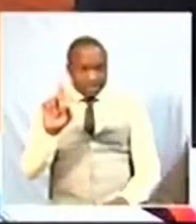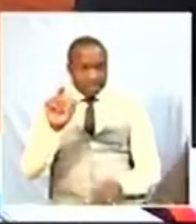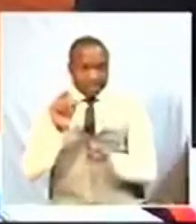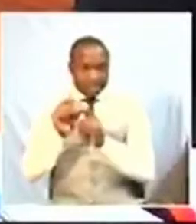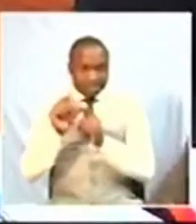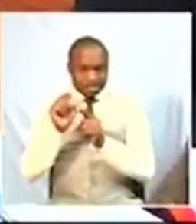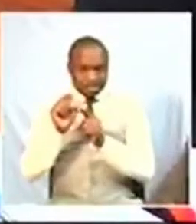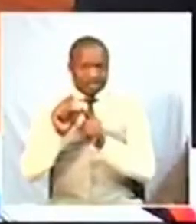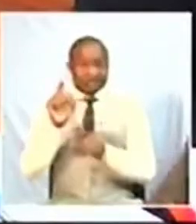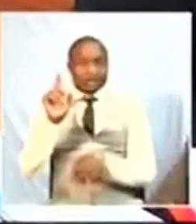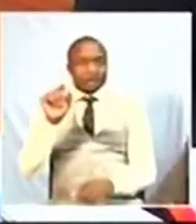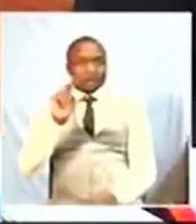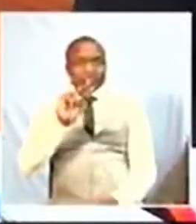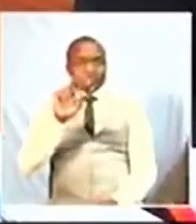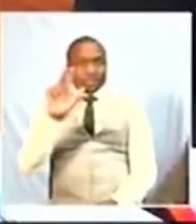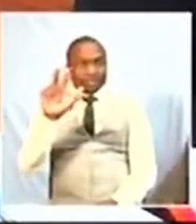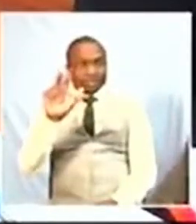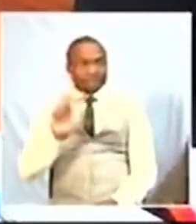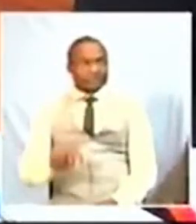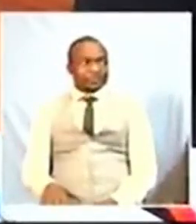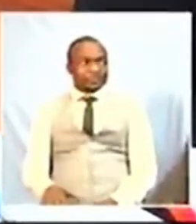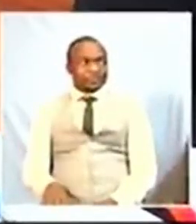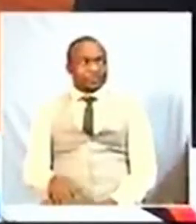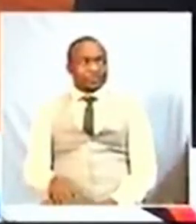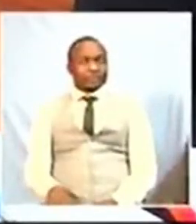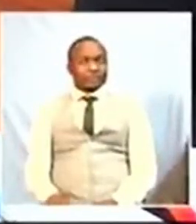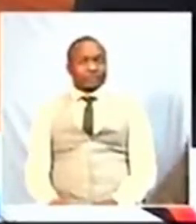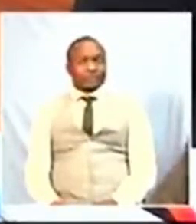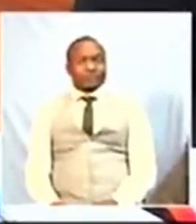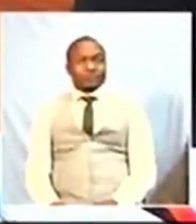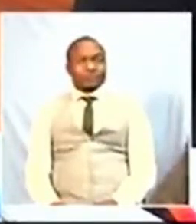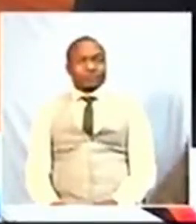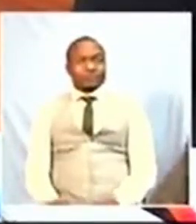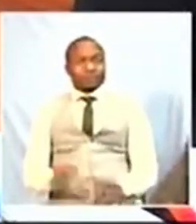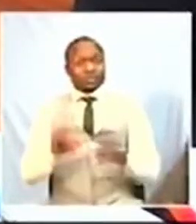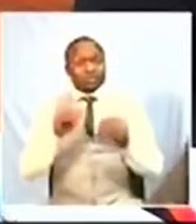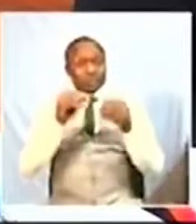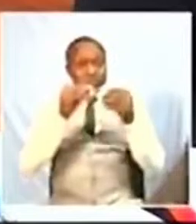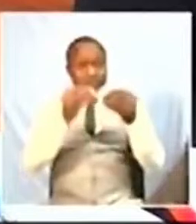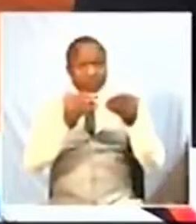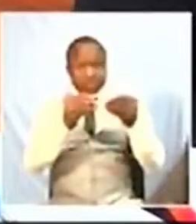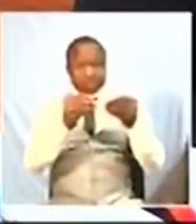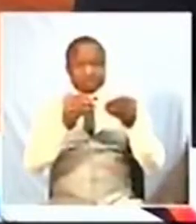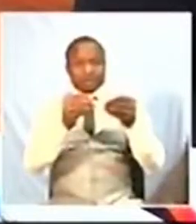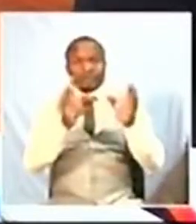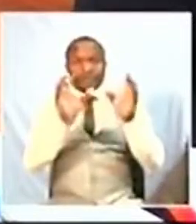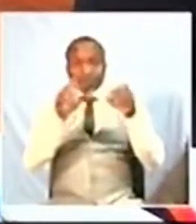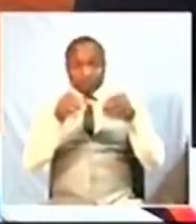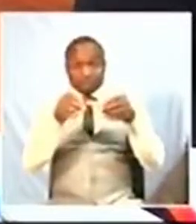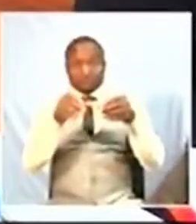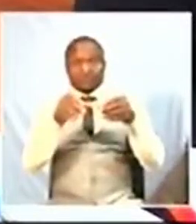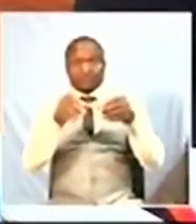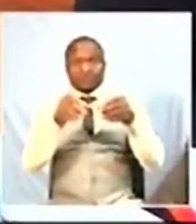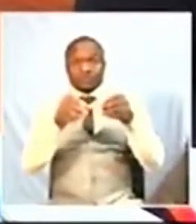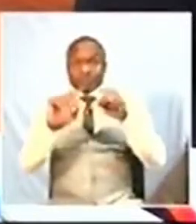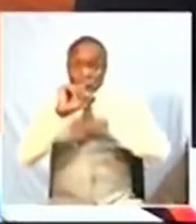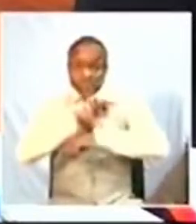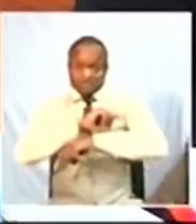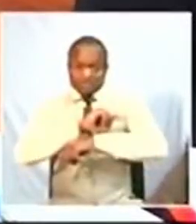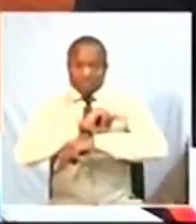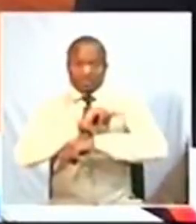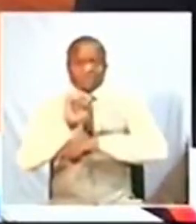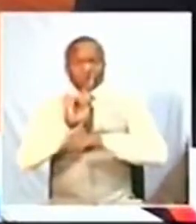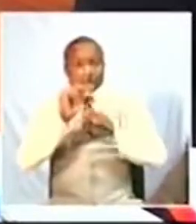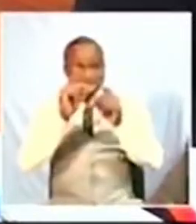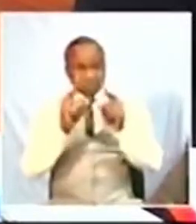December 2023, that we finish this committee the status today on where we are with this project. And